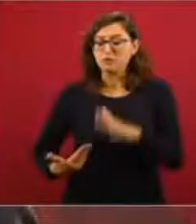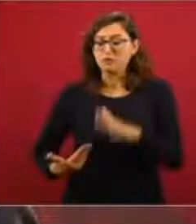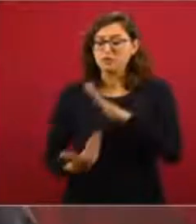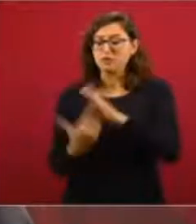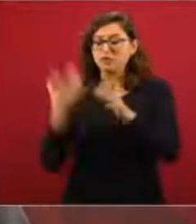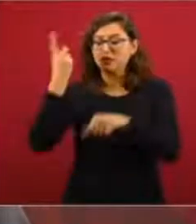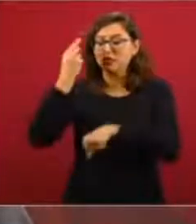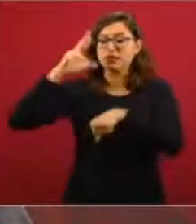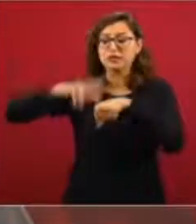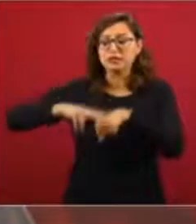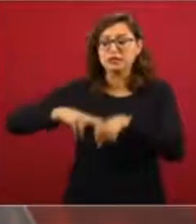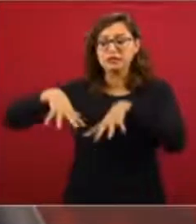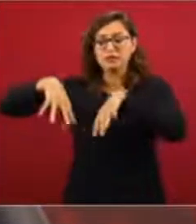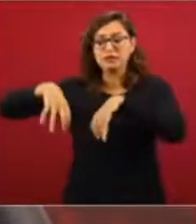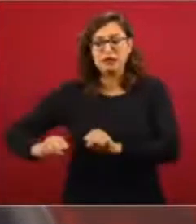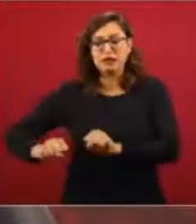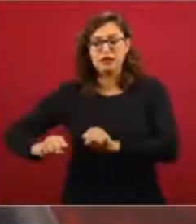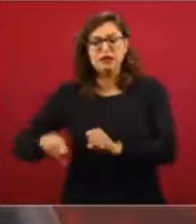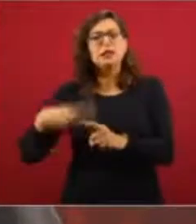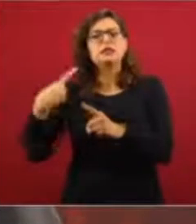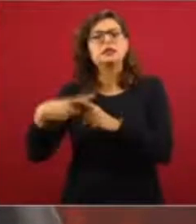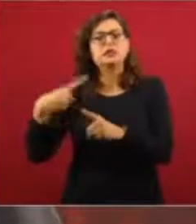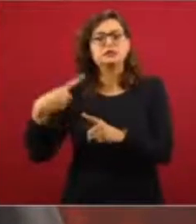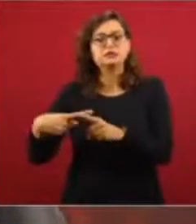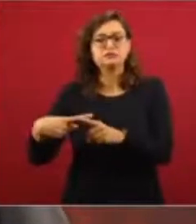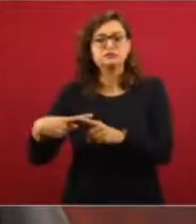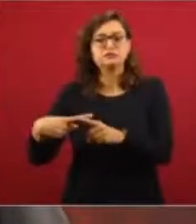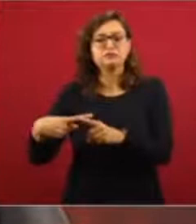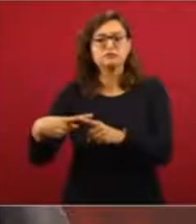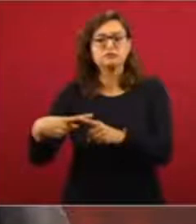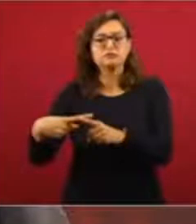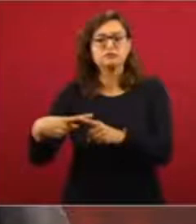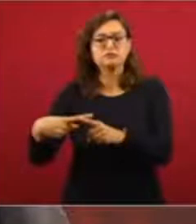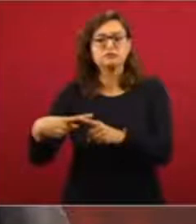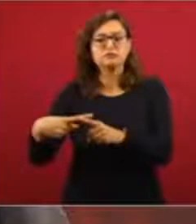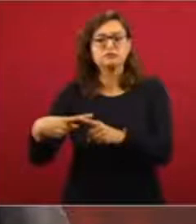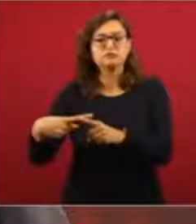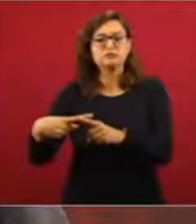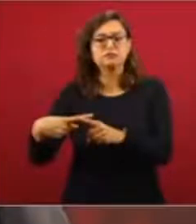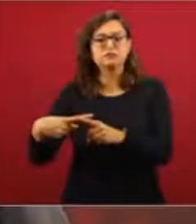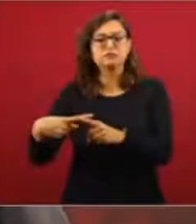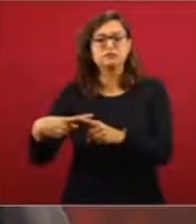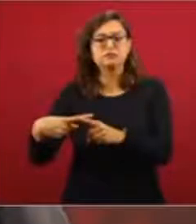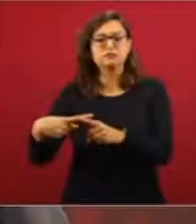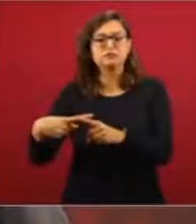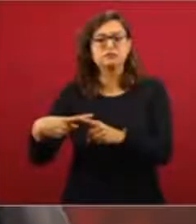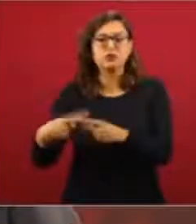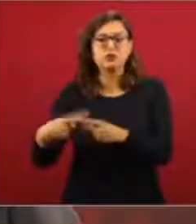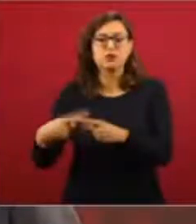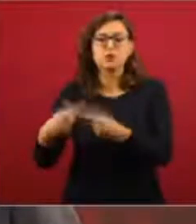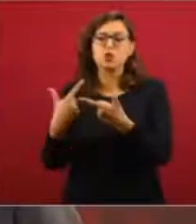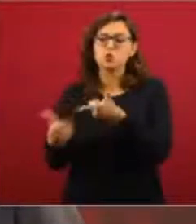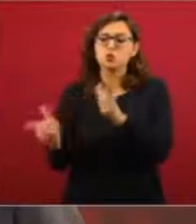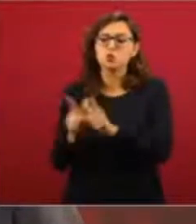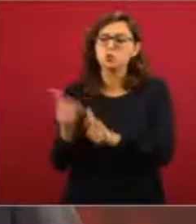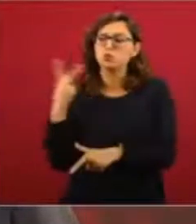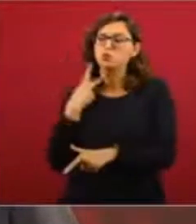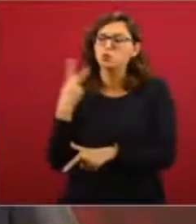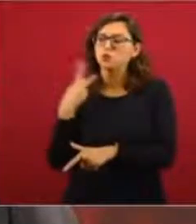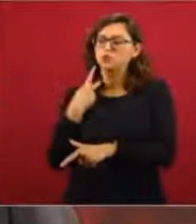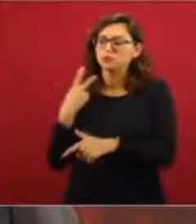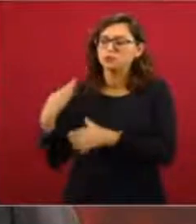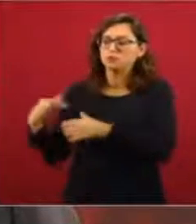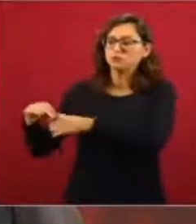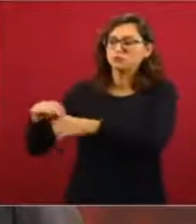from. más votos, That is the one who has the most votes, más